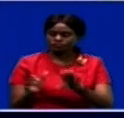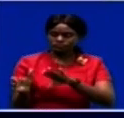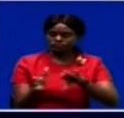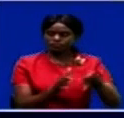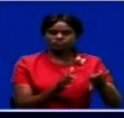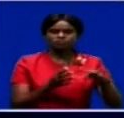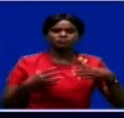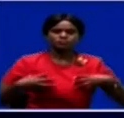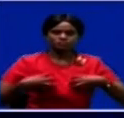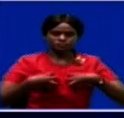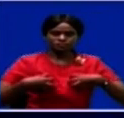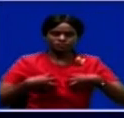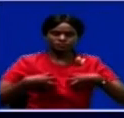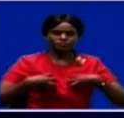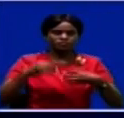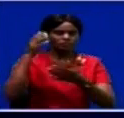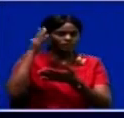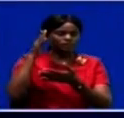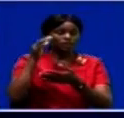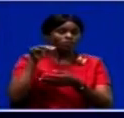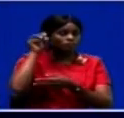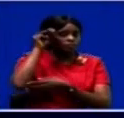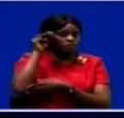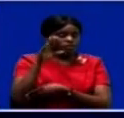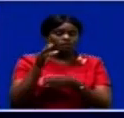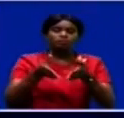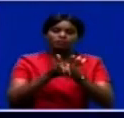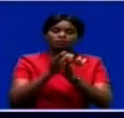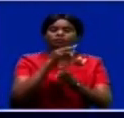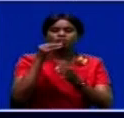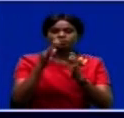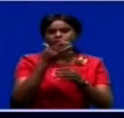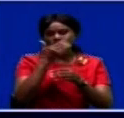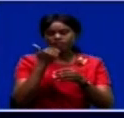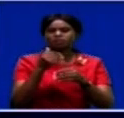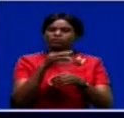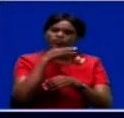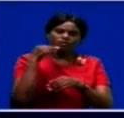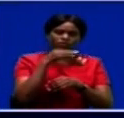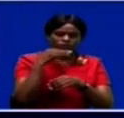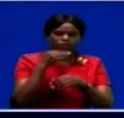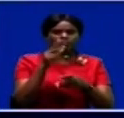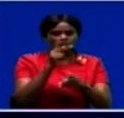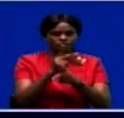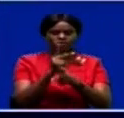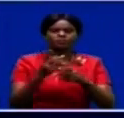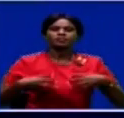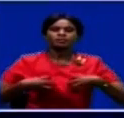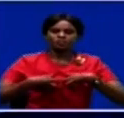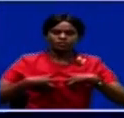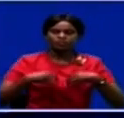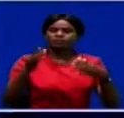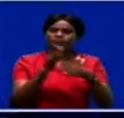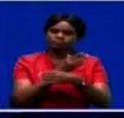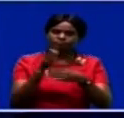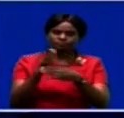Meanwhile, Livestock and Fisheries Minister Kampamba Chewe has urged farmers to take livestock farming as a business. Mrs. Chewe said